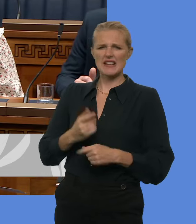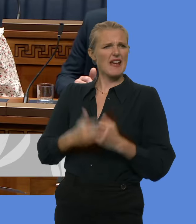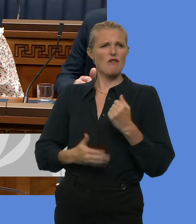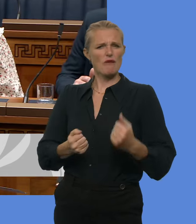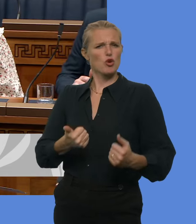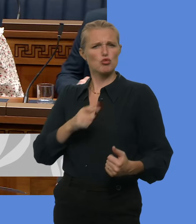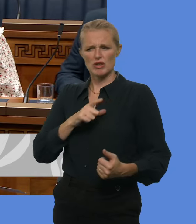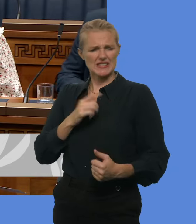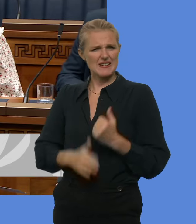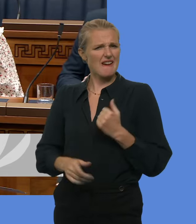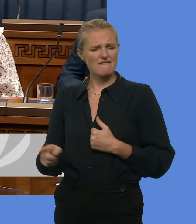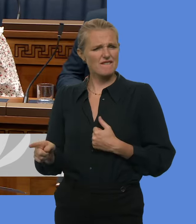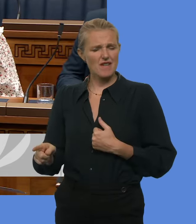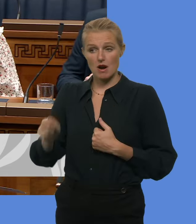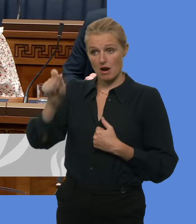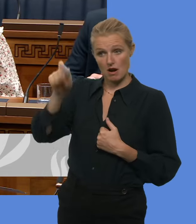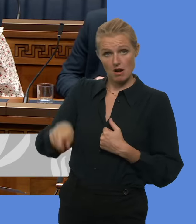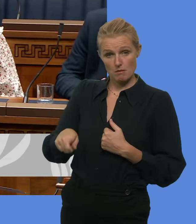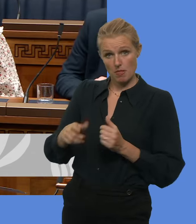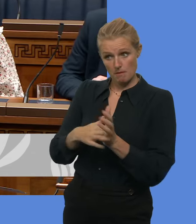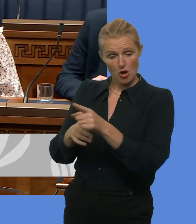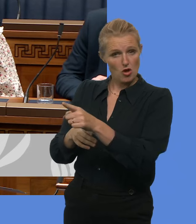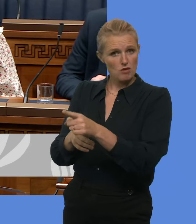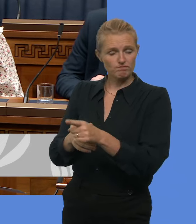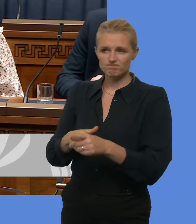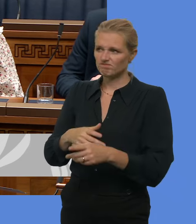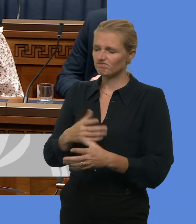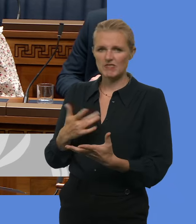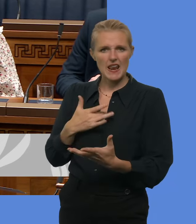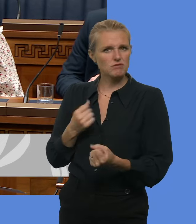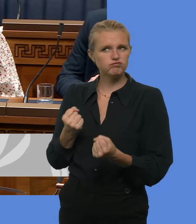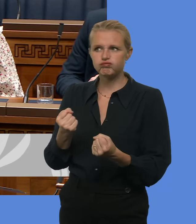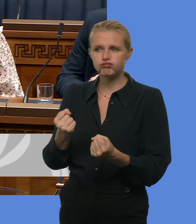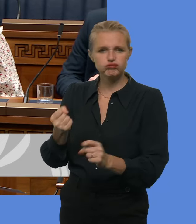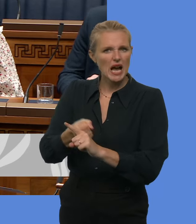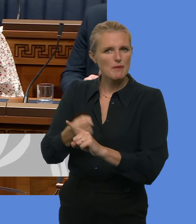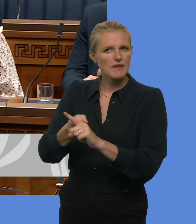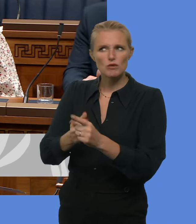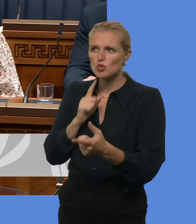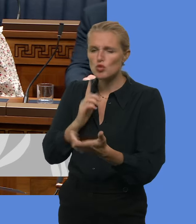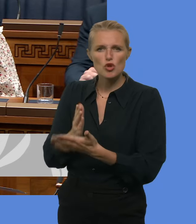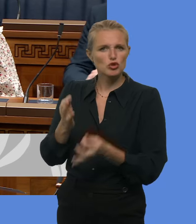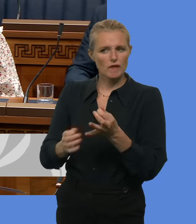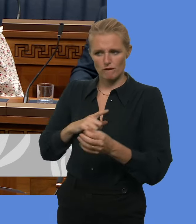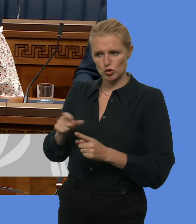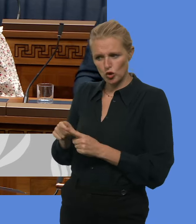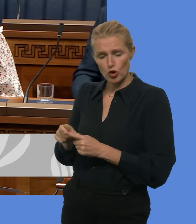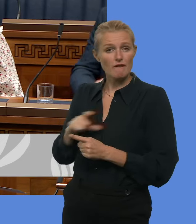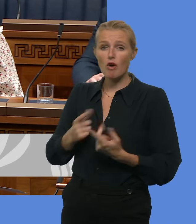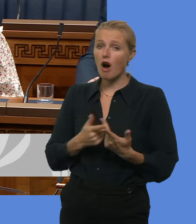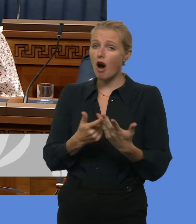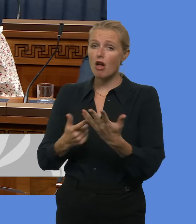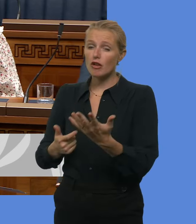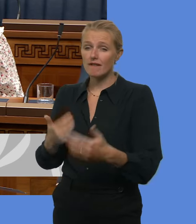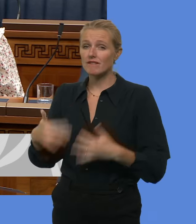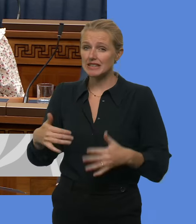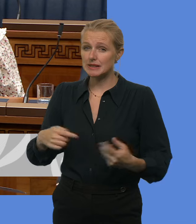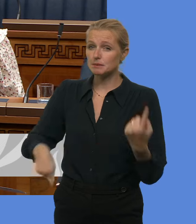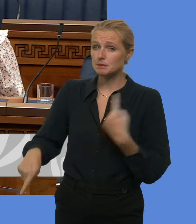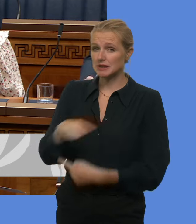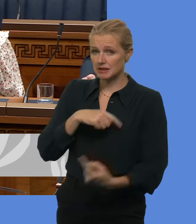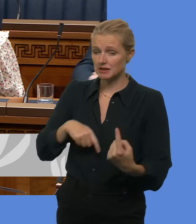somebody who gave and spent decades of her life campaigning for truth and justice for her daughter and for so many victims and survivors. So